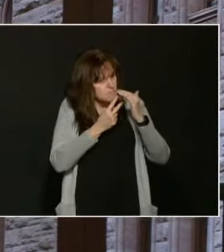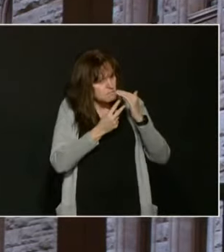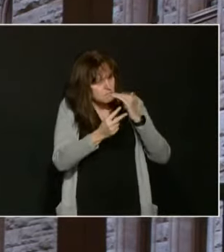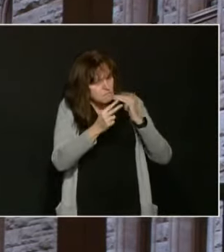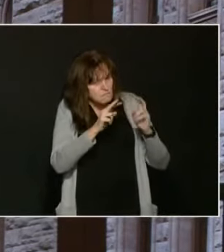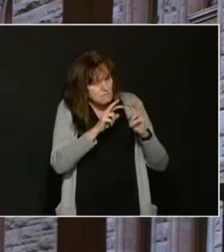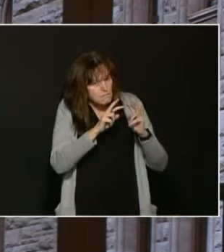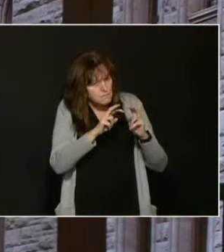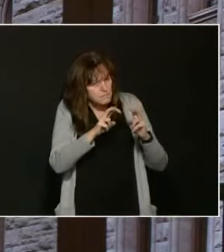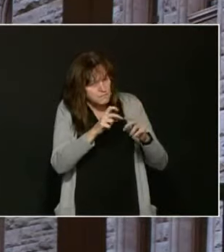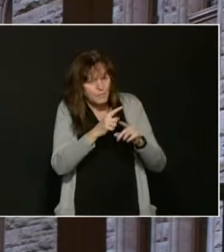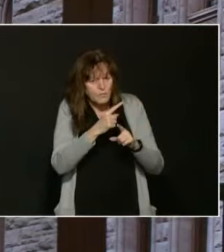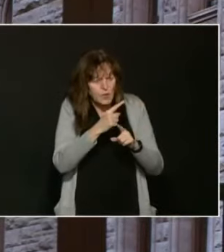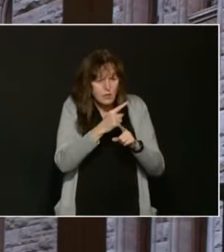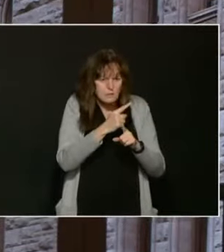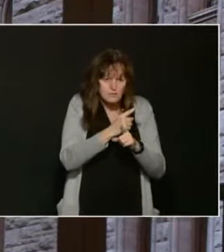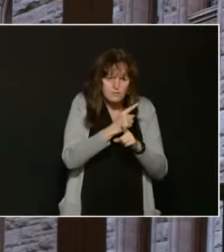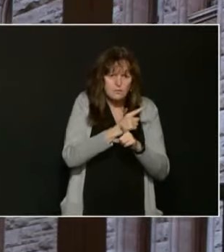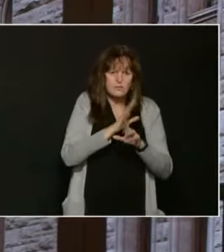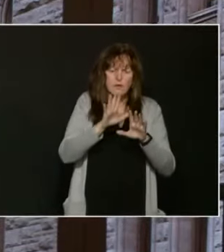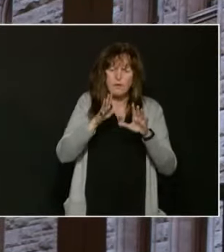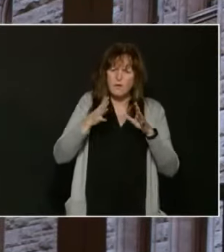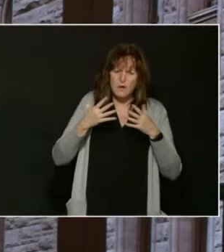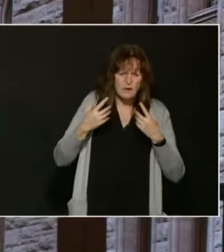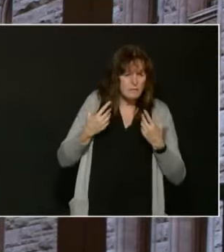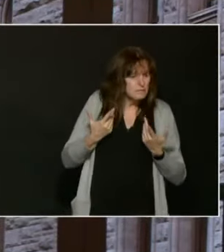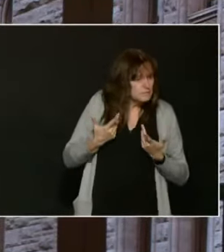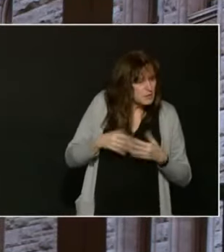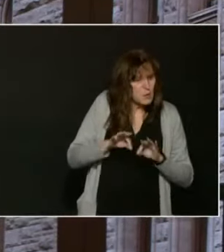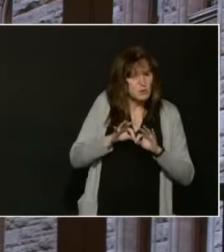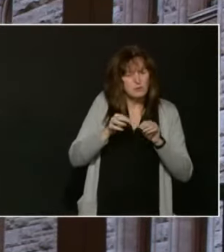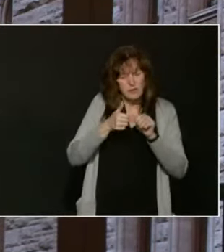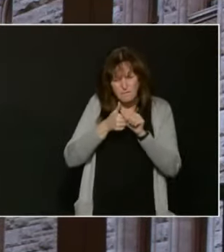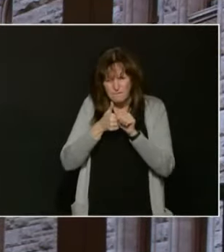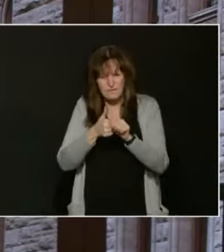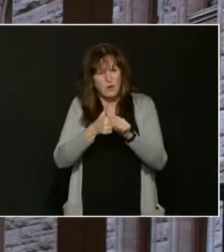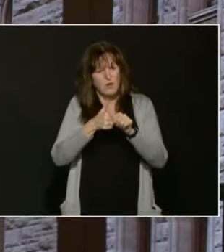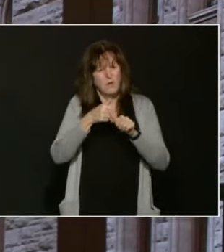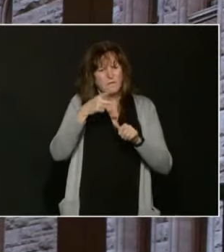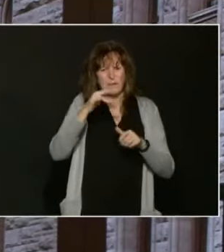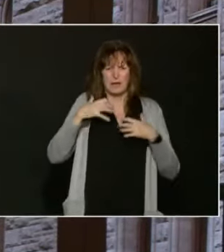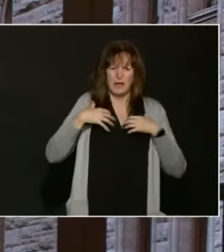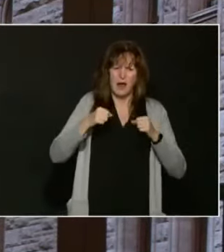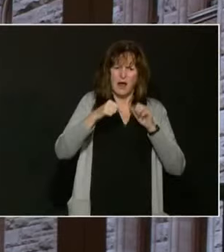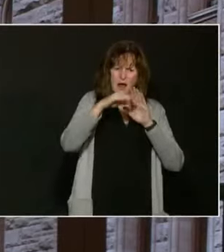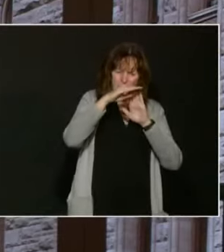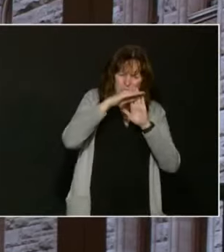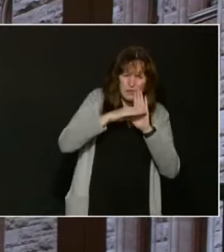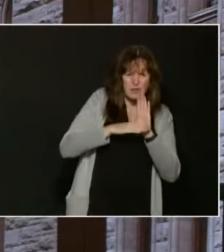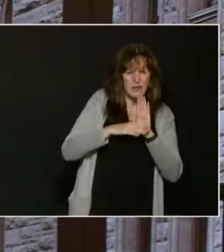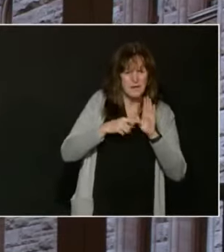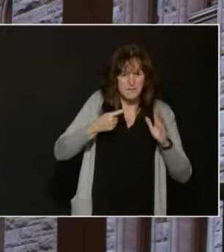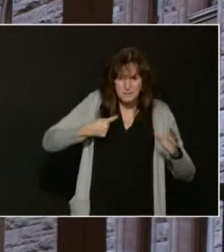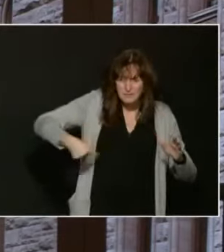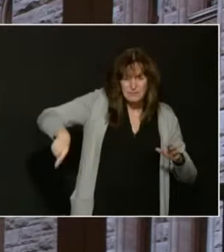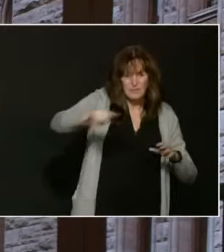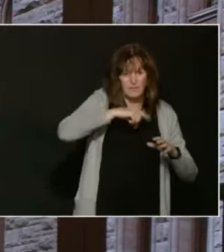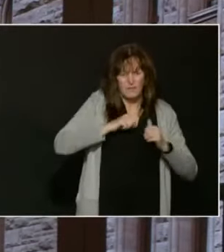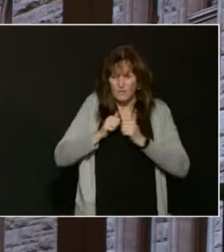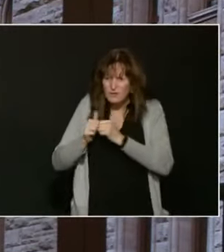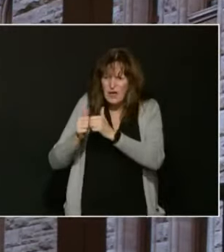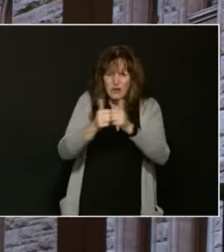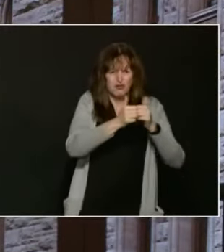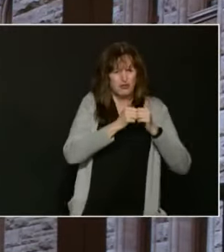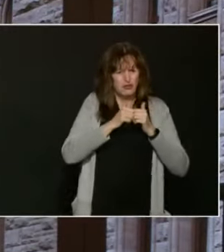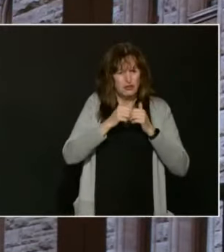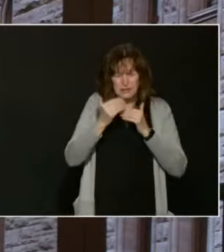steps we do with our public health measures, our personal steps, our collective steps, our activities around limiting mobility and movement, and that we've done